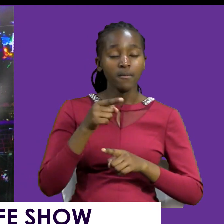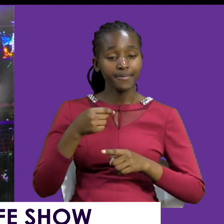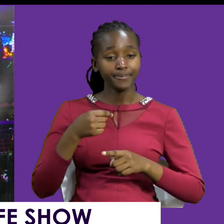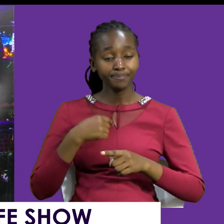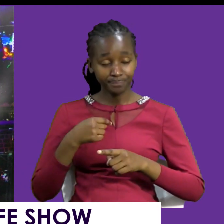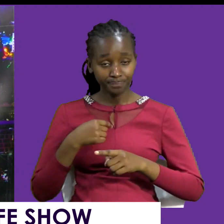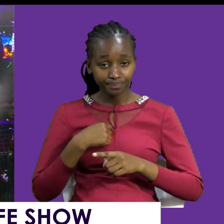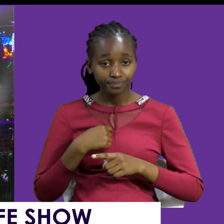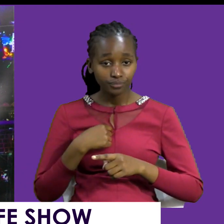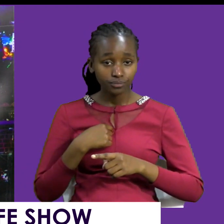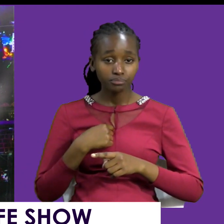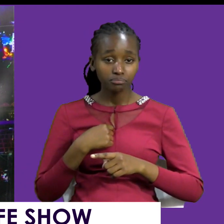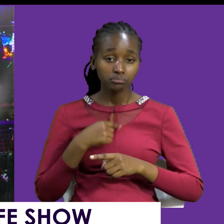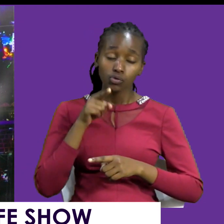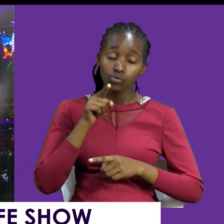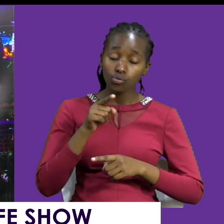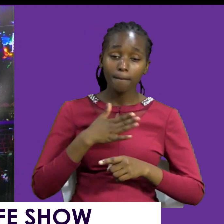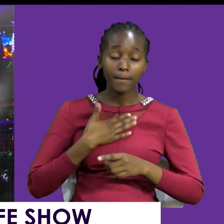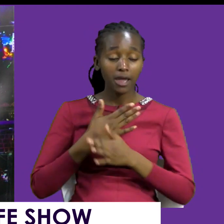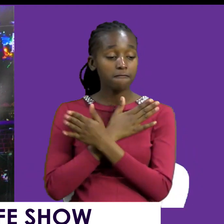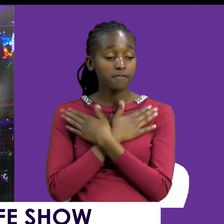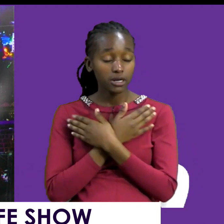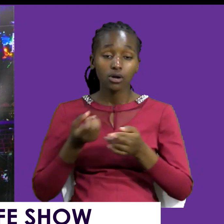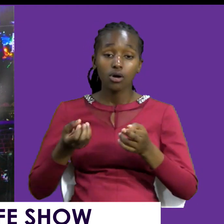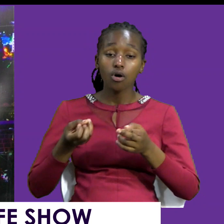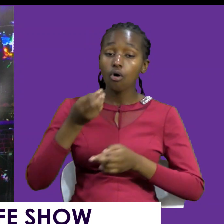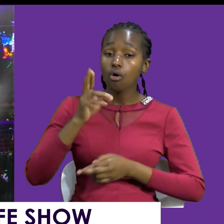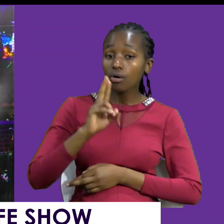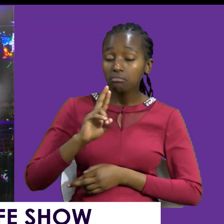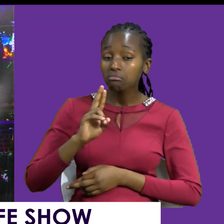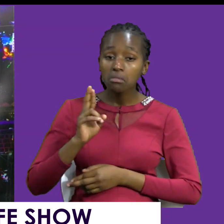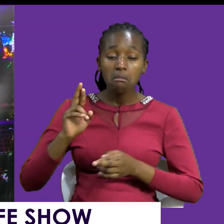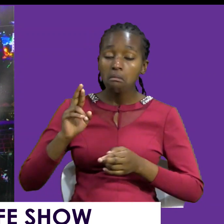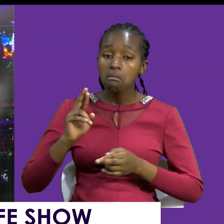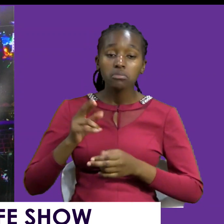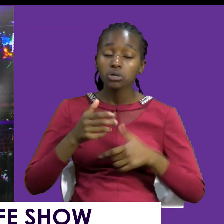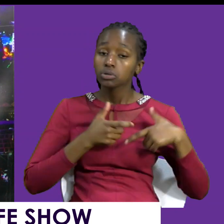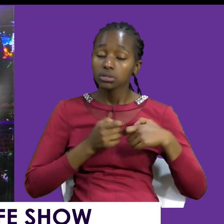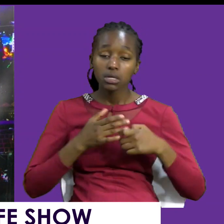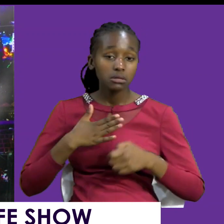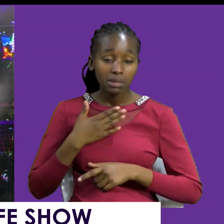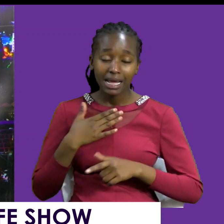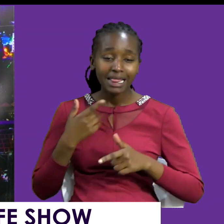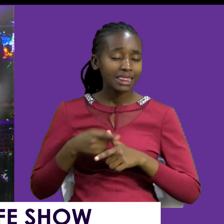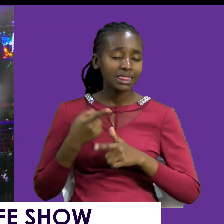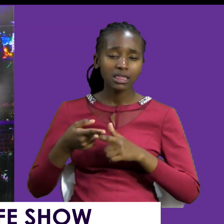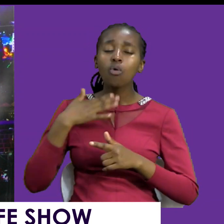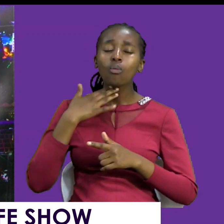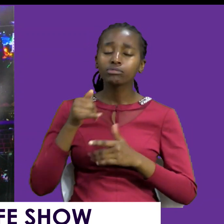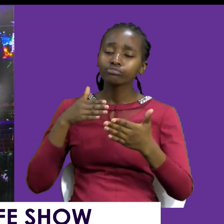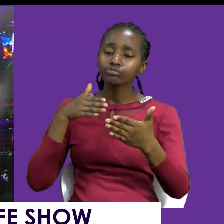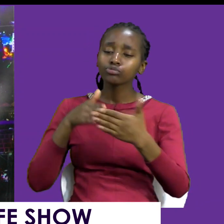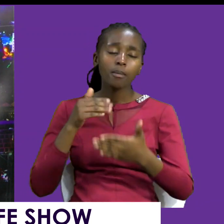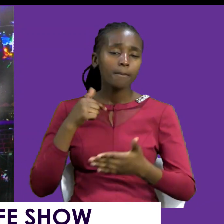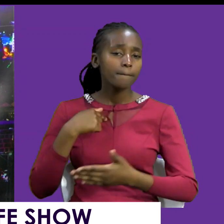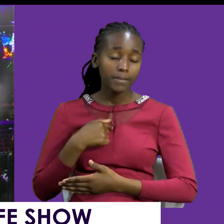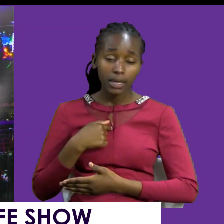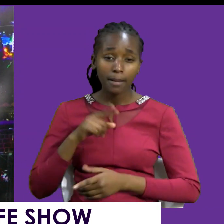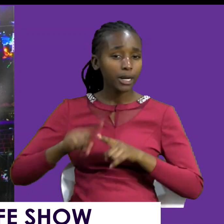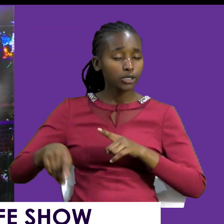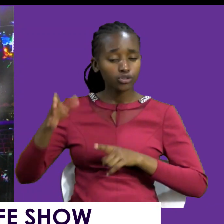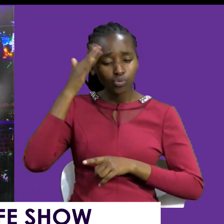my spouse, you want to manipulate me, push me out of that thing. You don't realize that's what you're